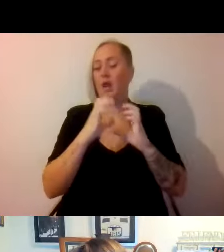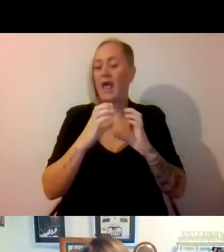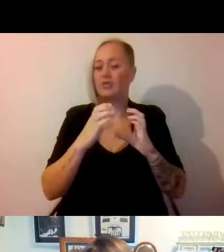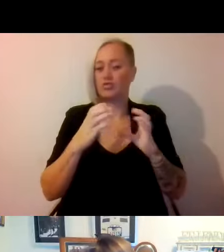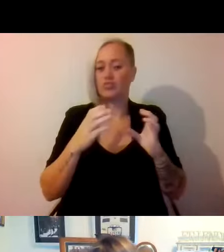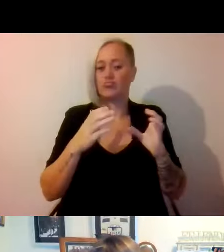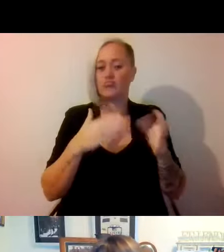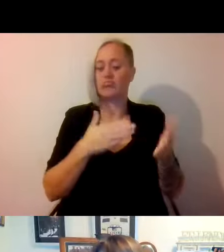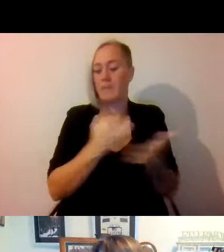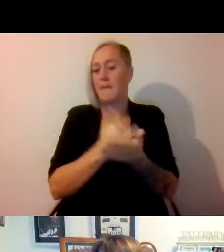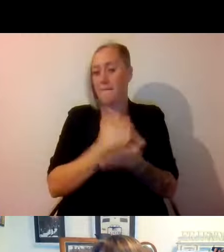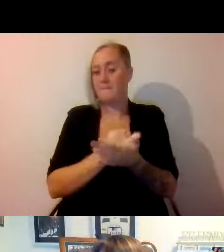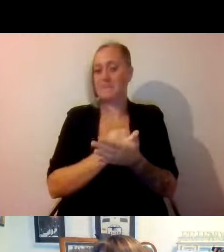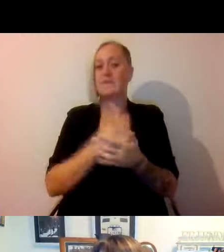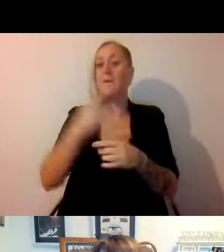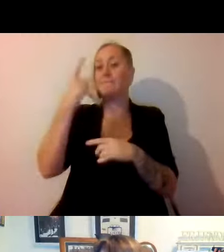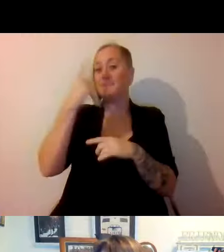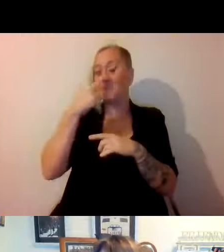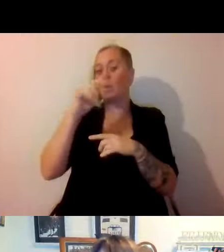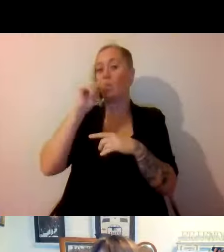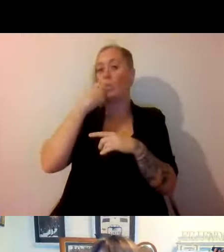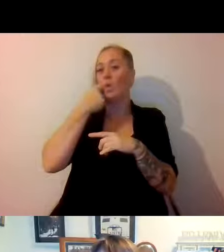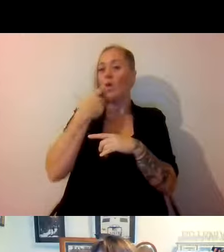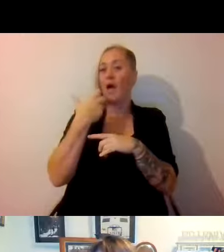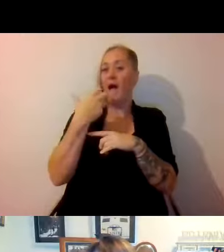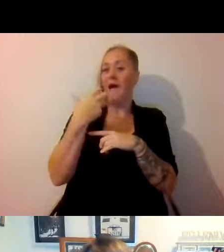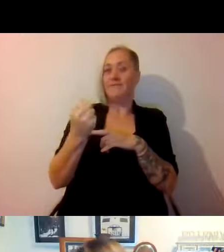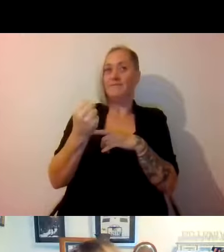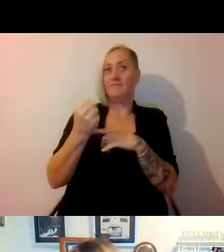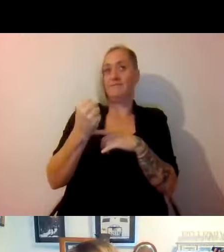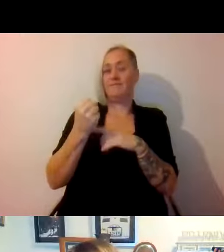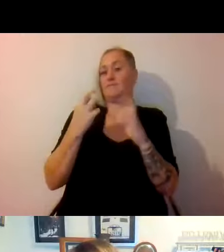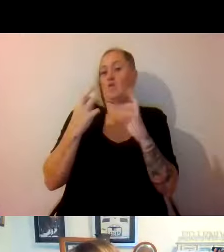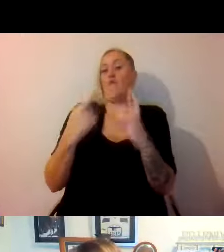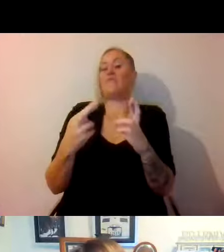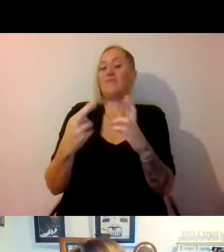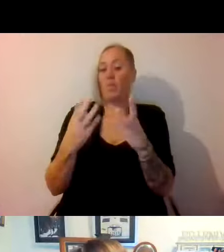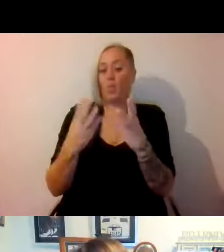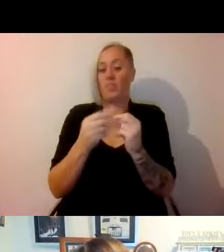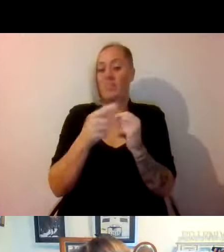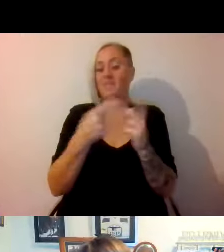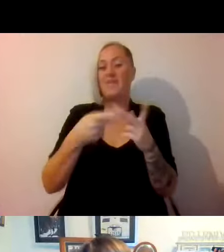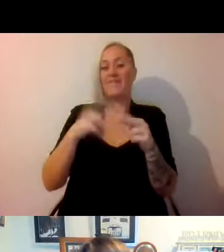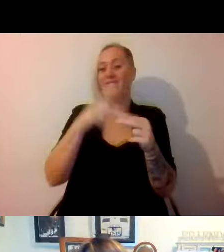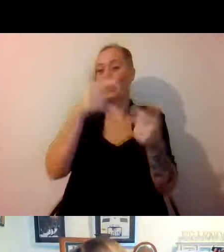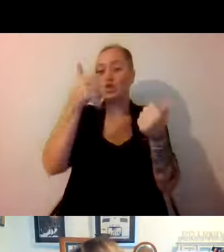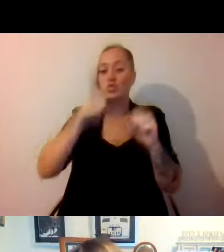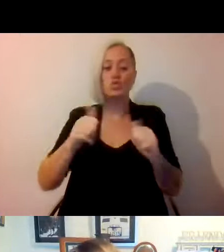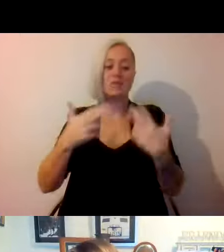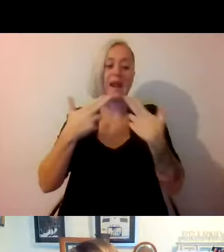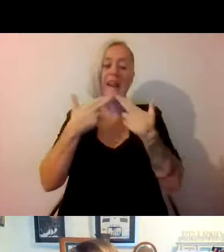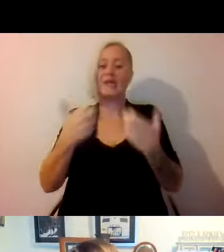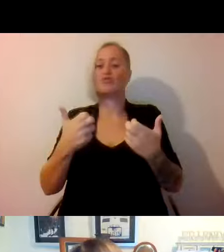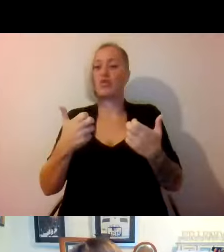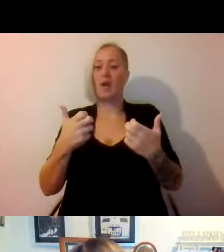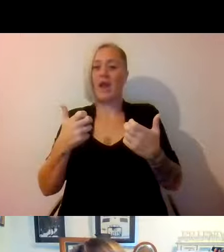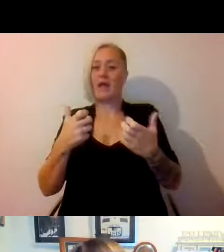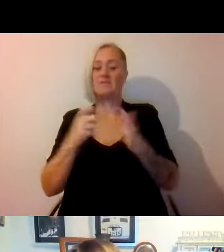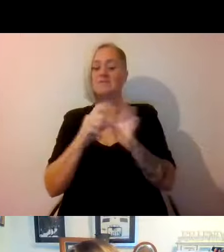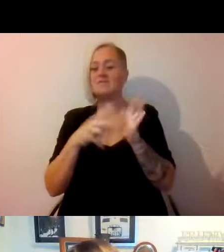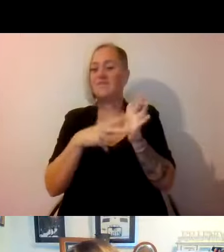impairment? And people will have, hopefully with them, if they use an electronic device or